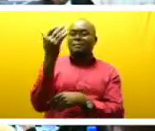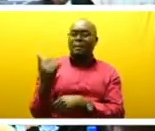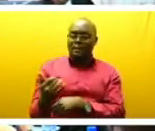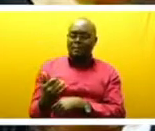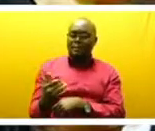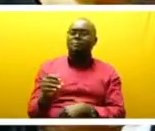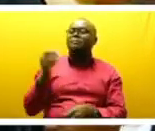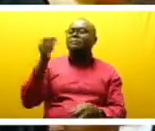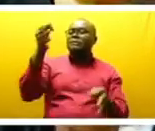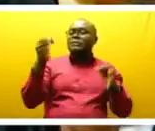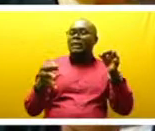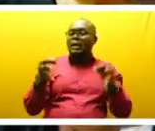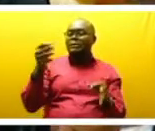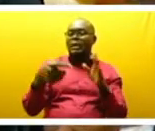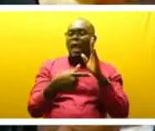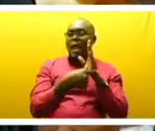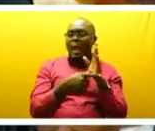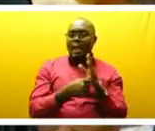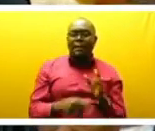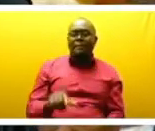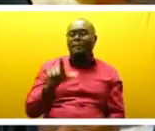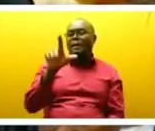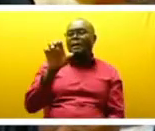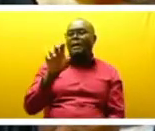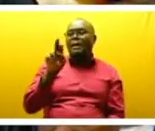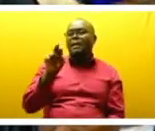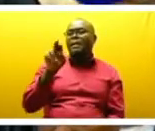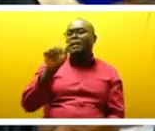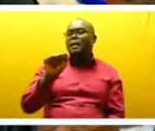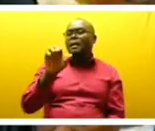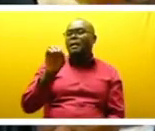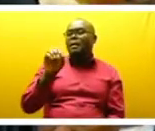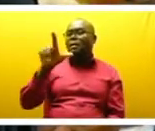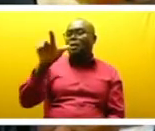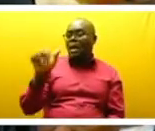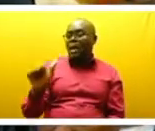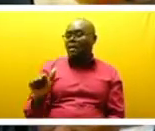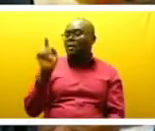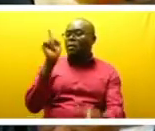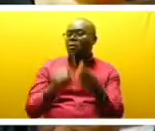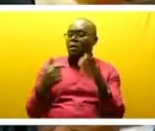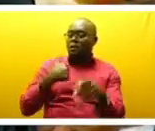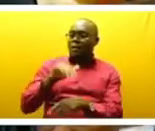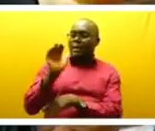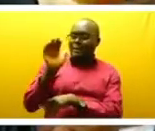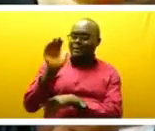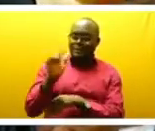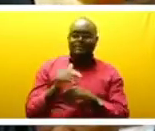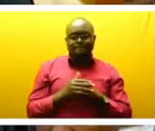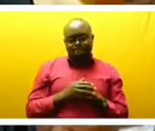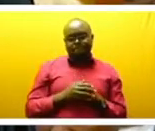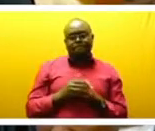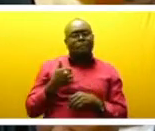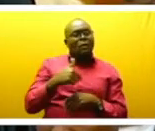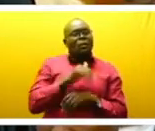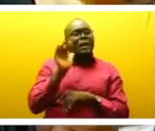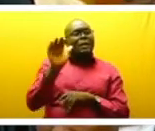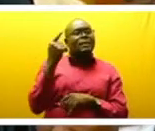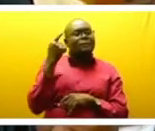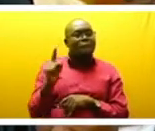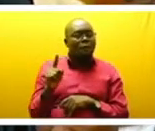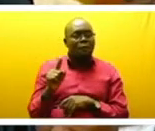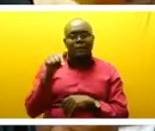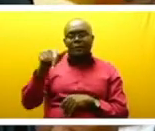Lenaola, and that is, what orders are we seeking? The orders we are seeking is for